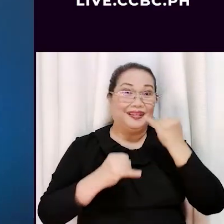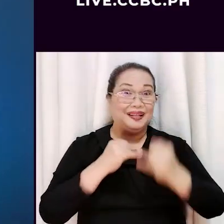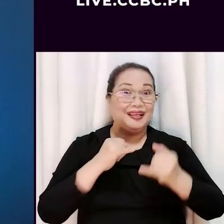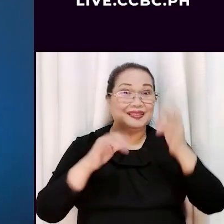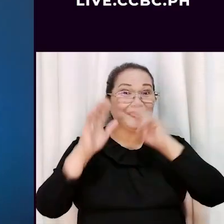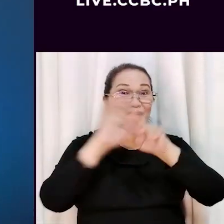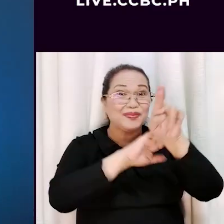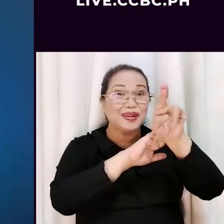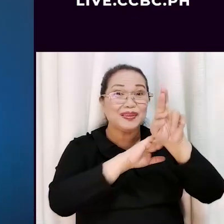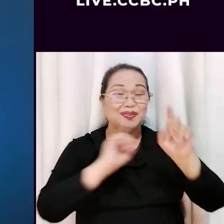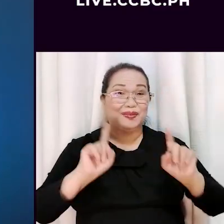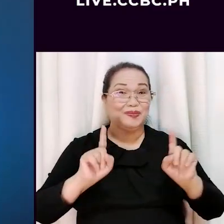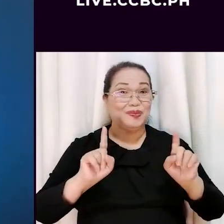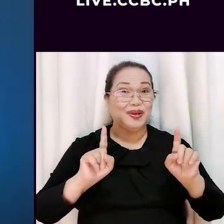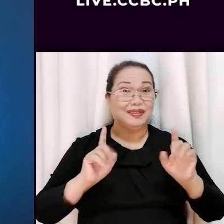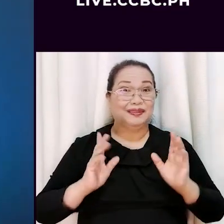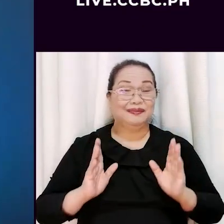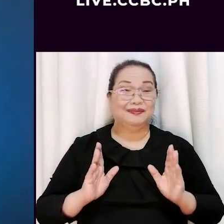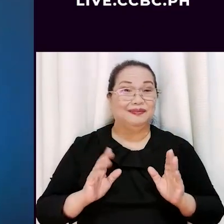Revelation. No?